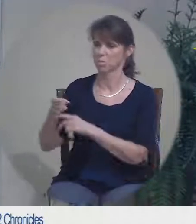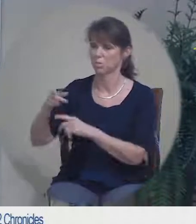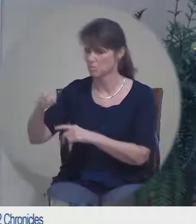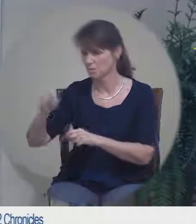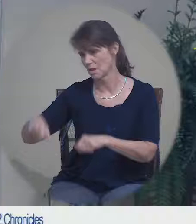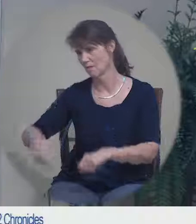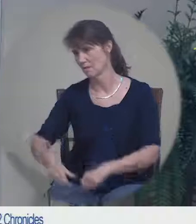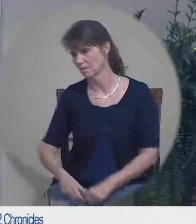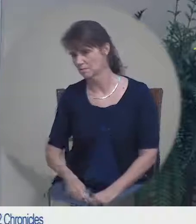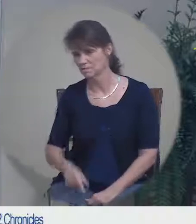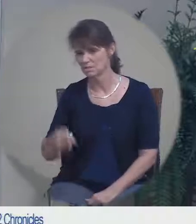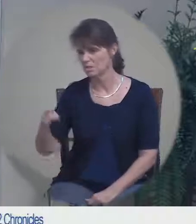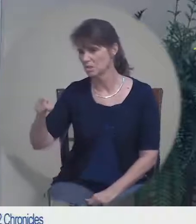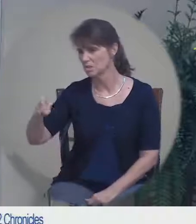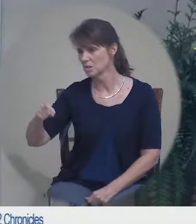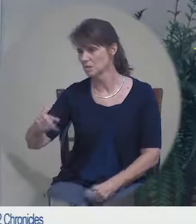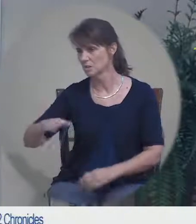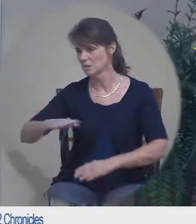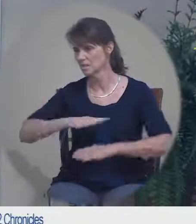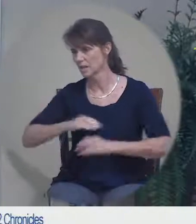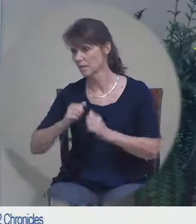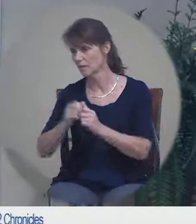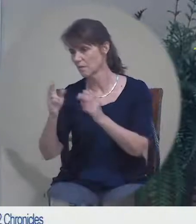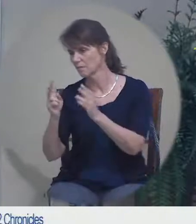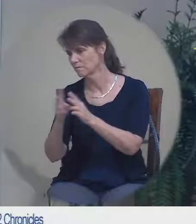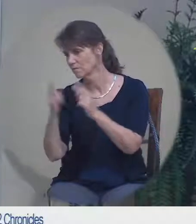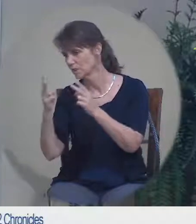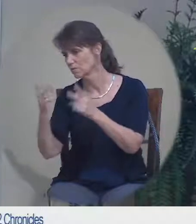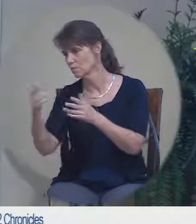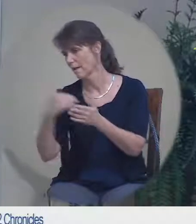be satisfied with the victories that you've gained.